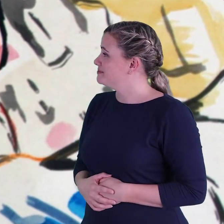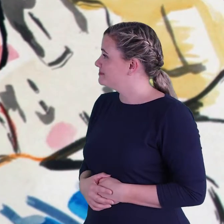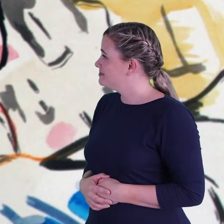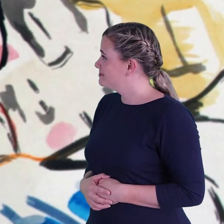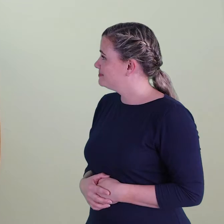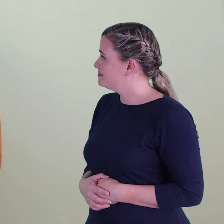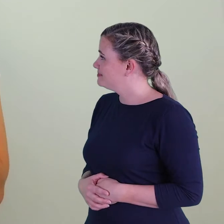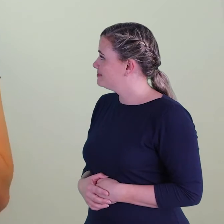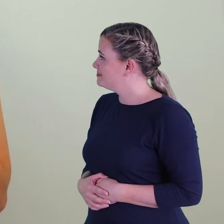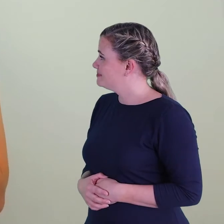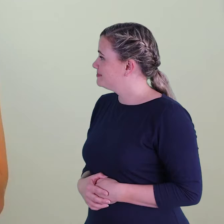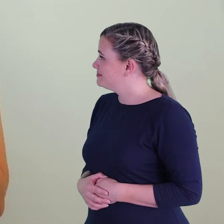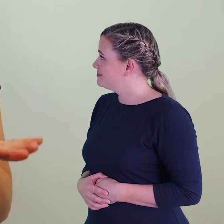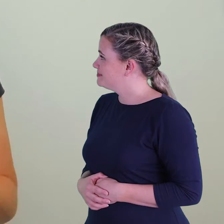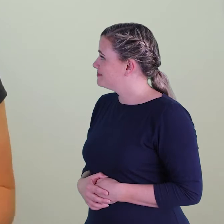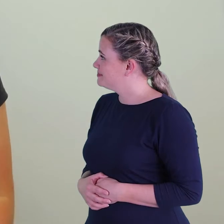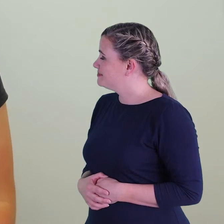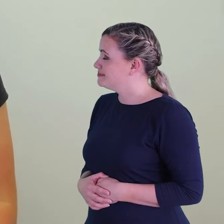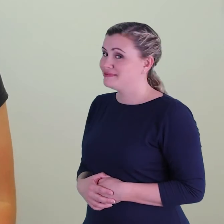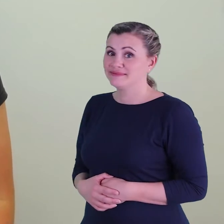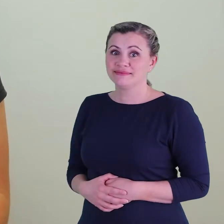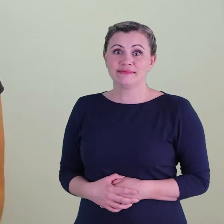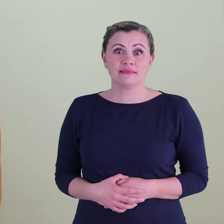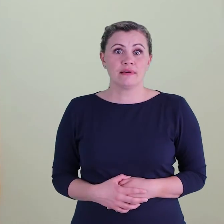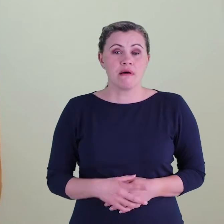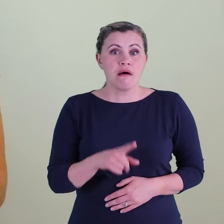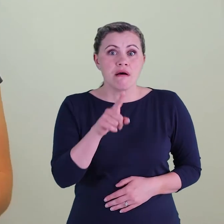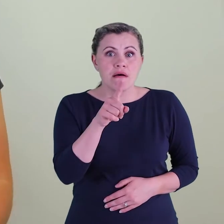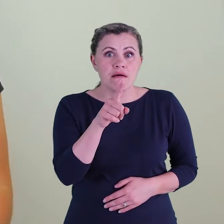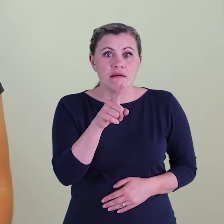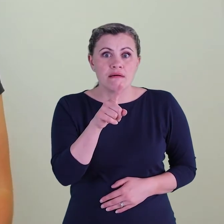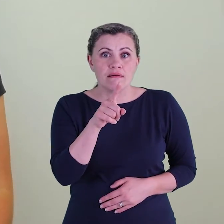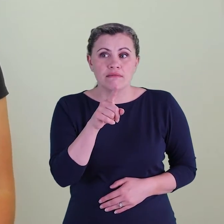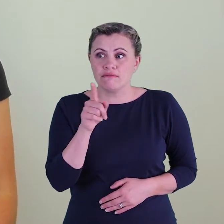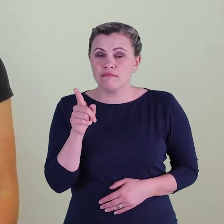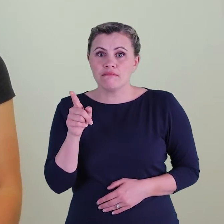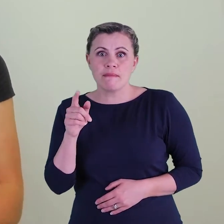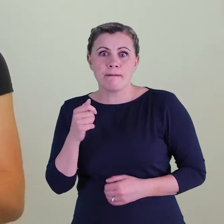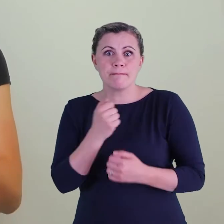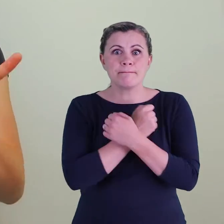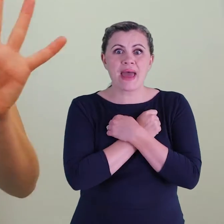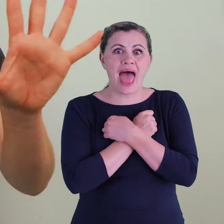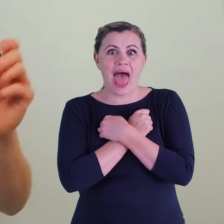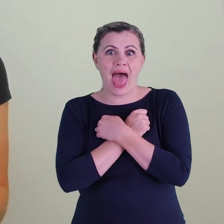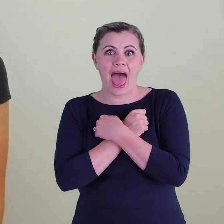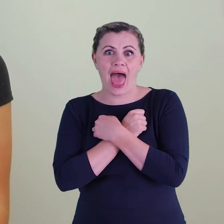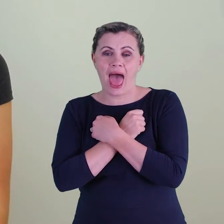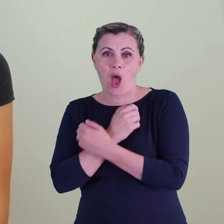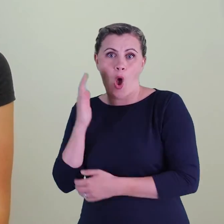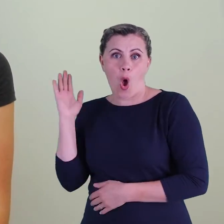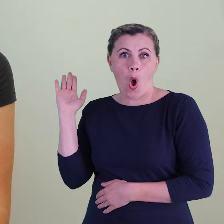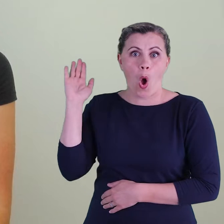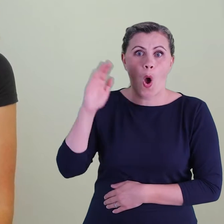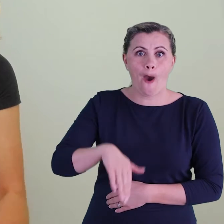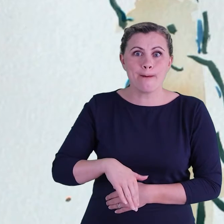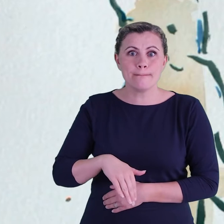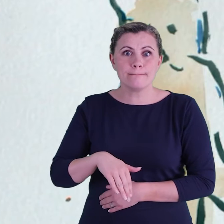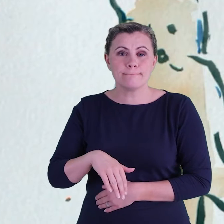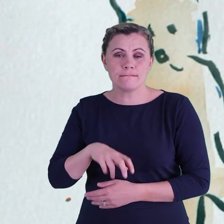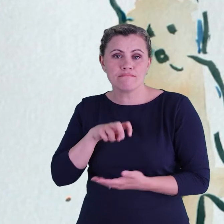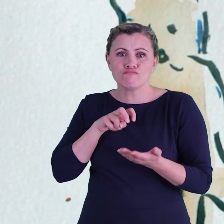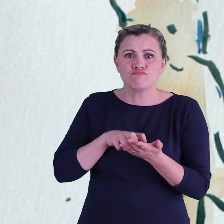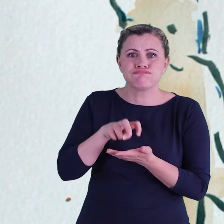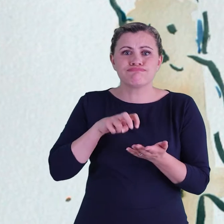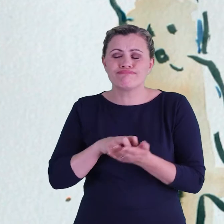Shh. She didn't hear the bears come home, lost inside her dreams. Daddy